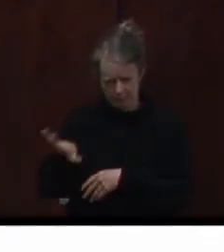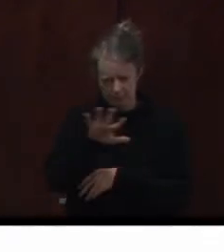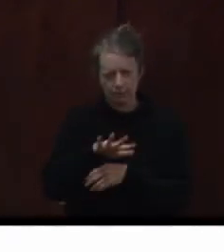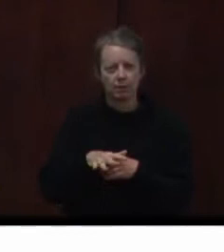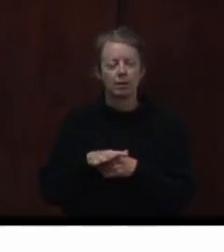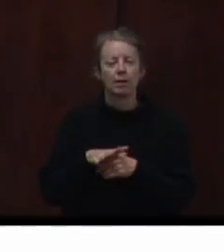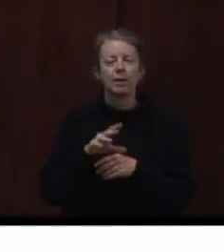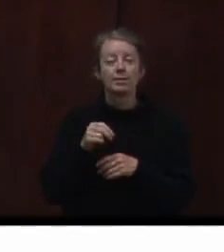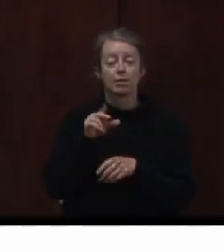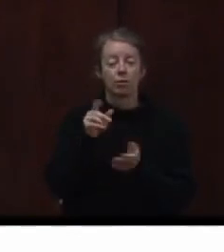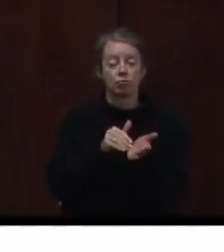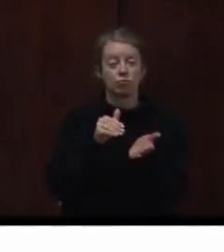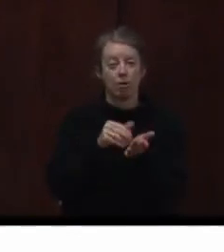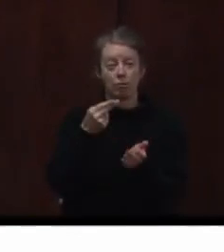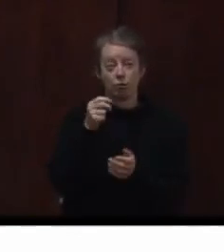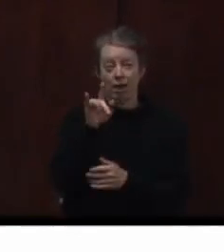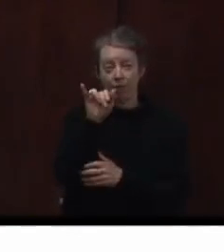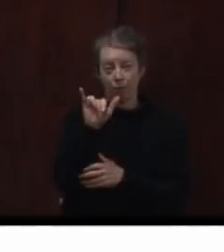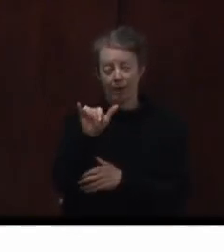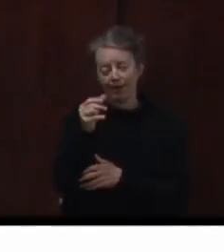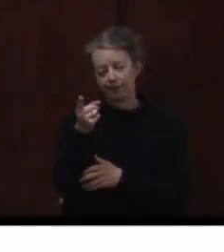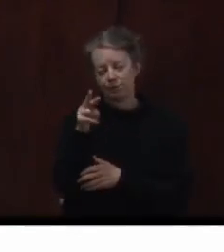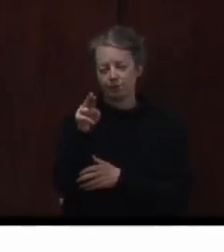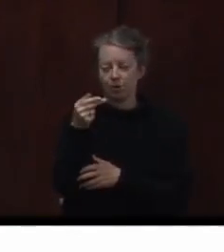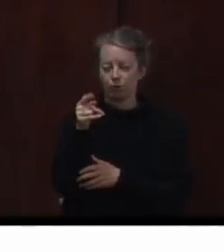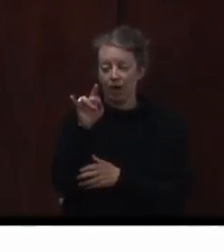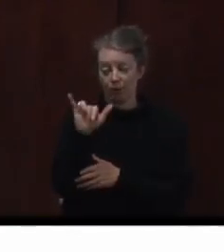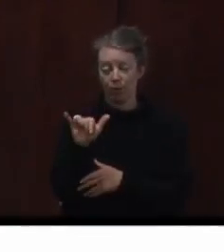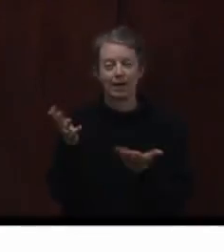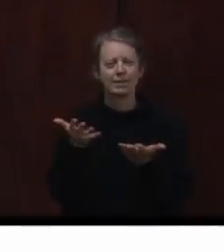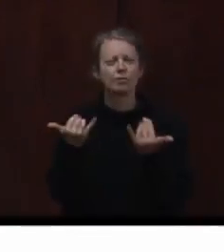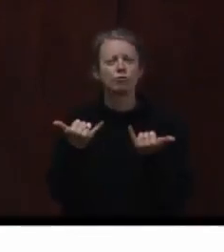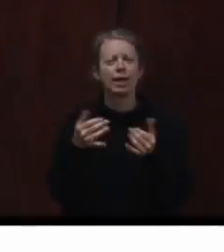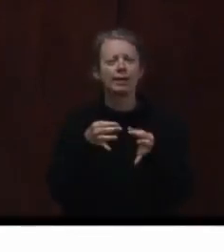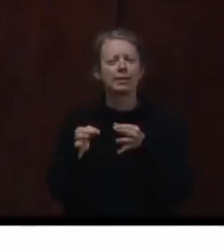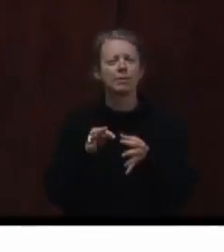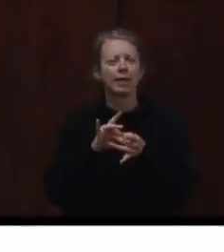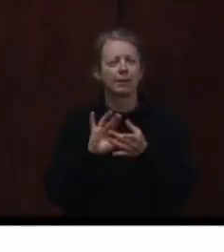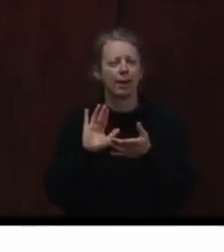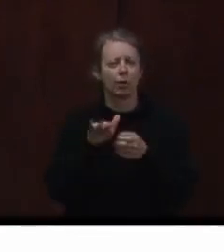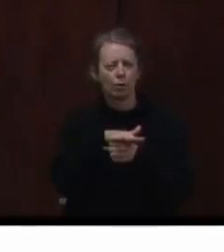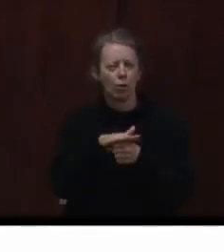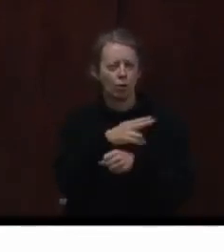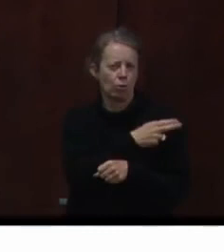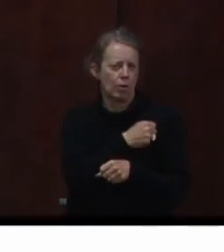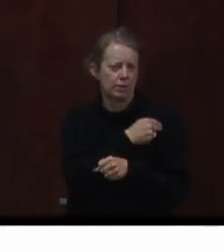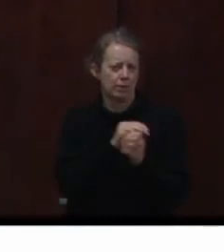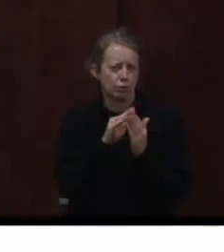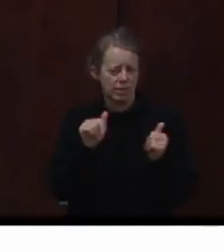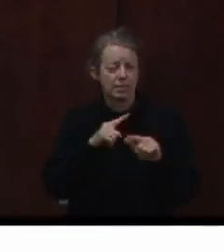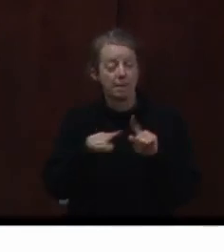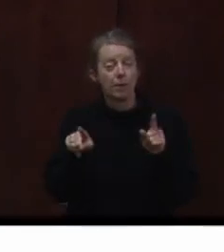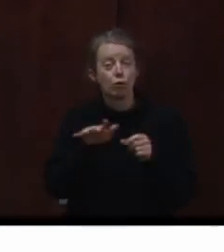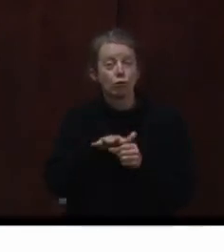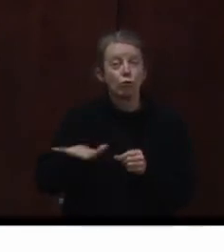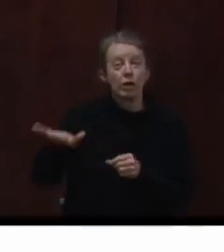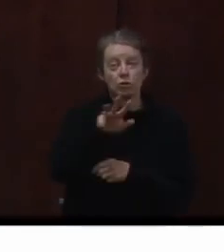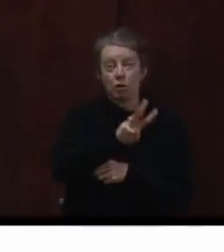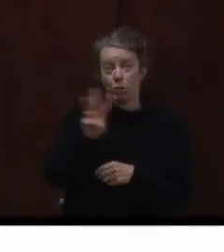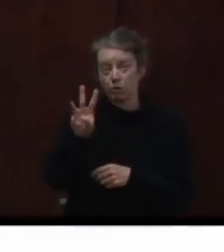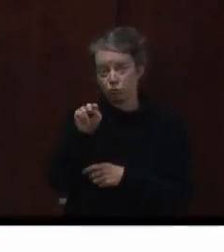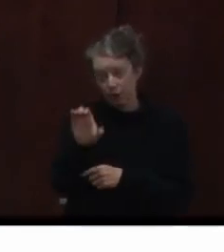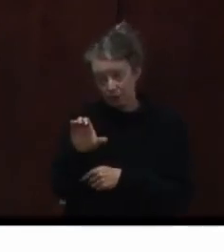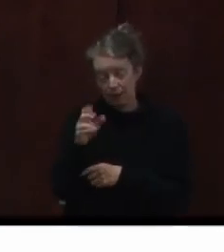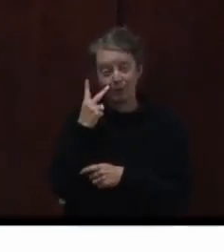more information about our local hospital system. But regionally, the hospitalizations also continue to show